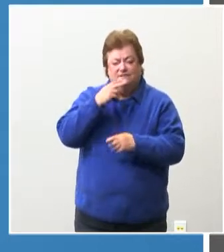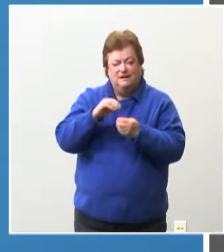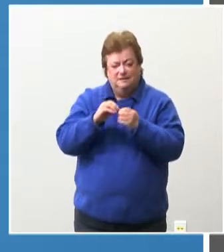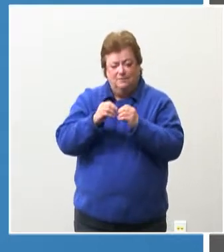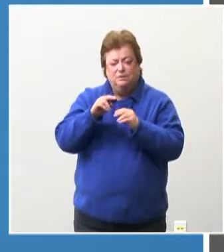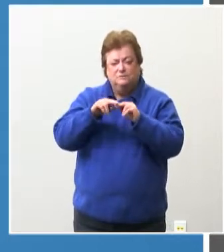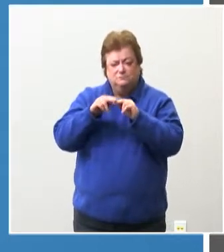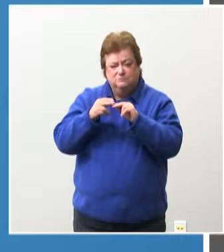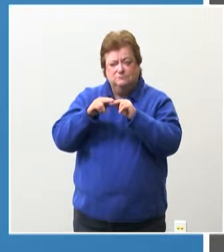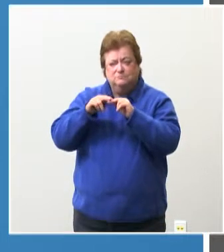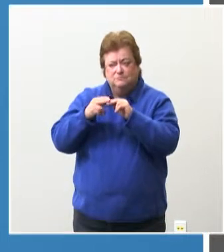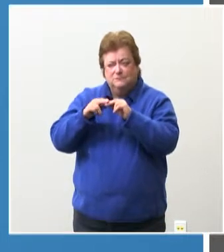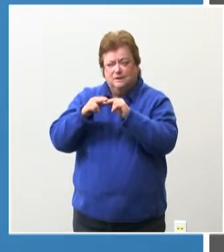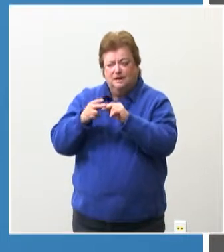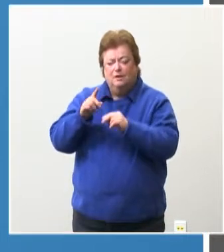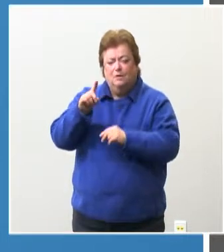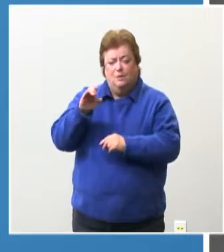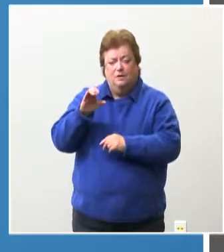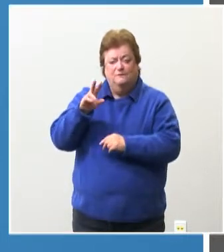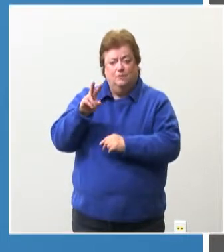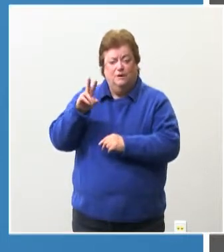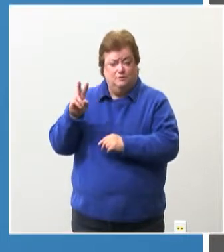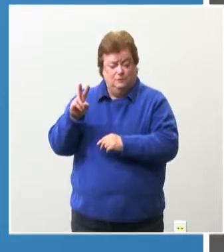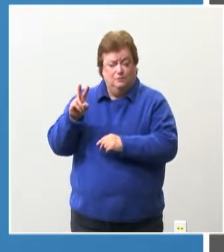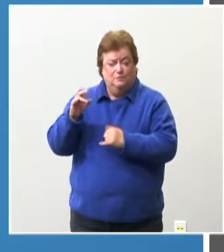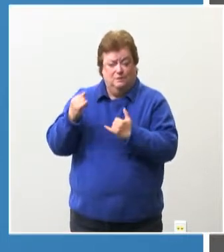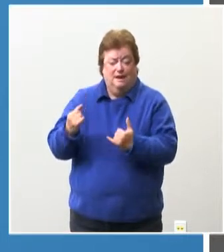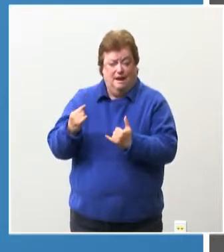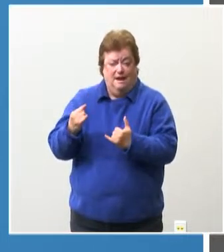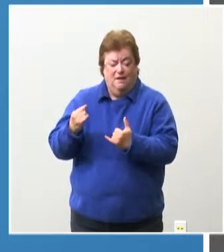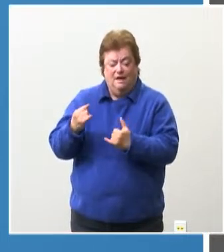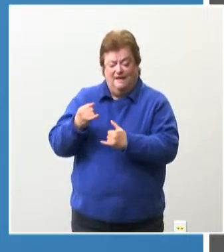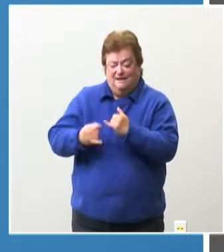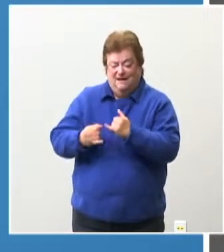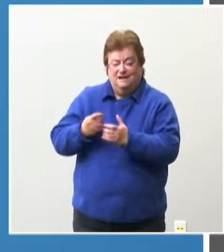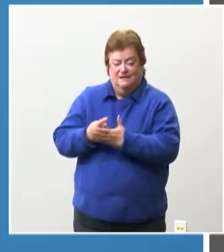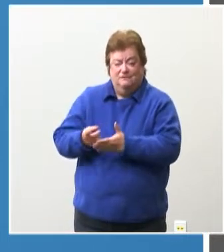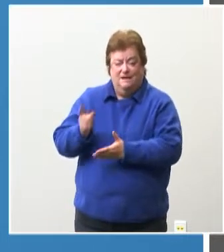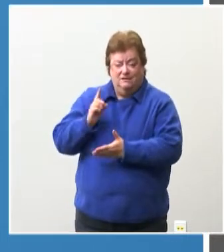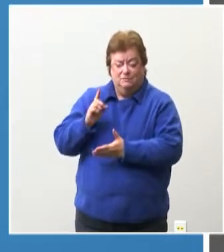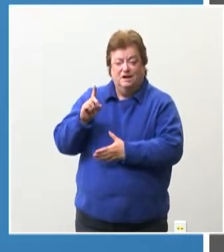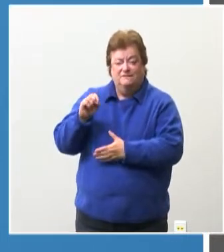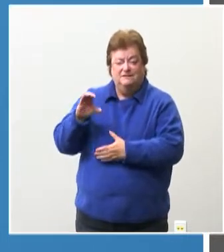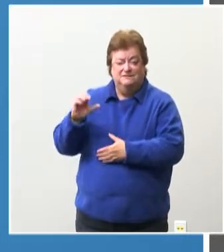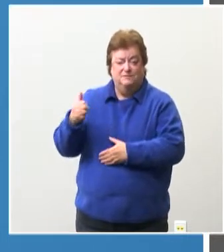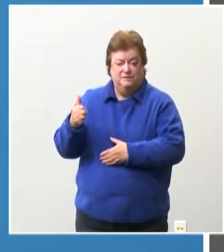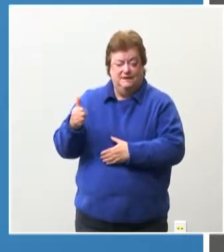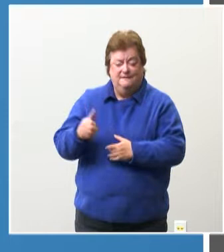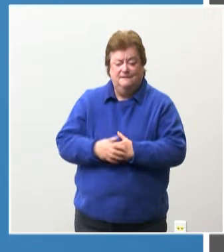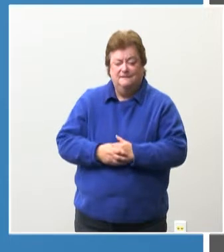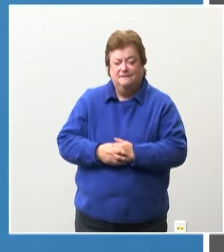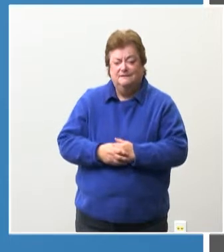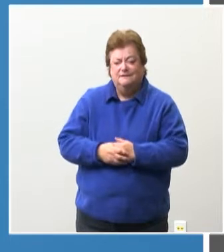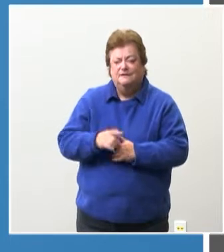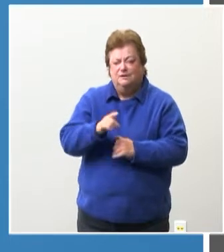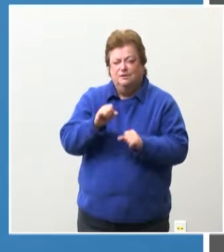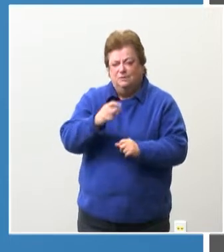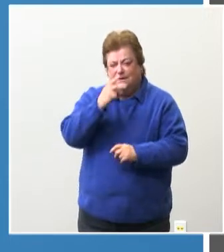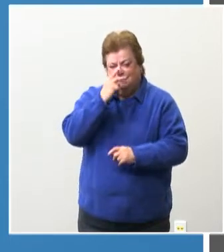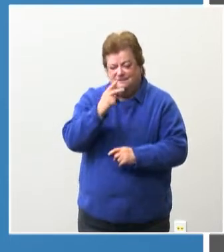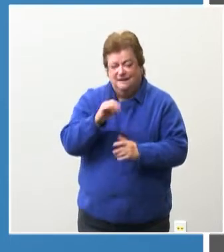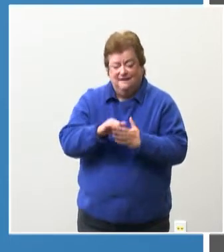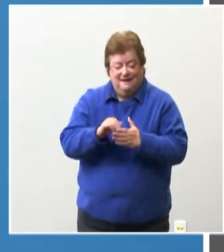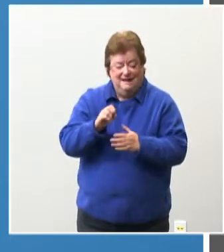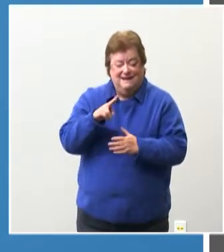an average of 142 cases per day at the end of last week on December 10th. You can see that even